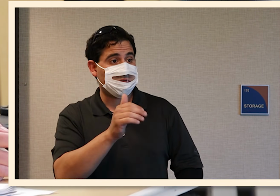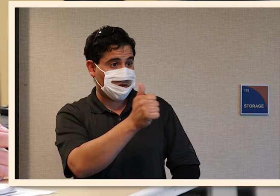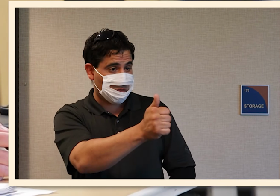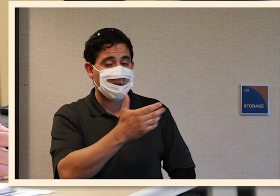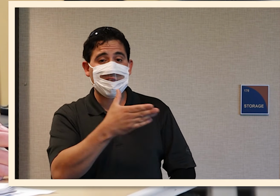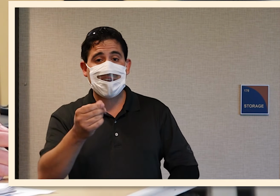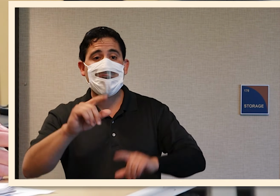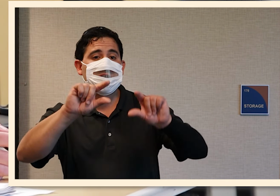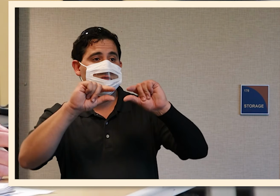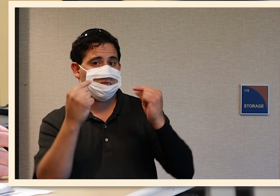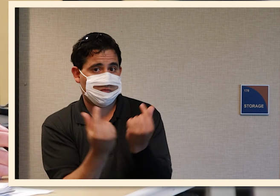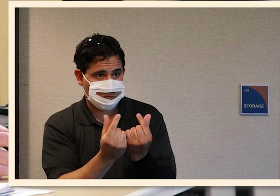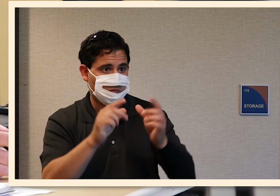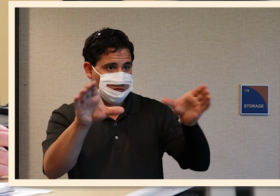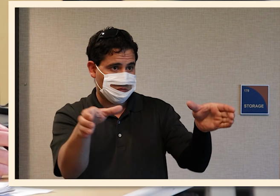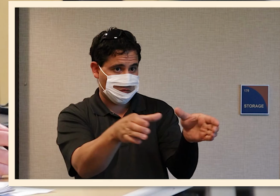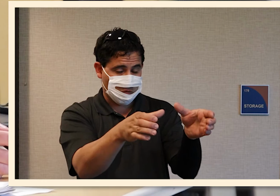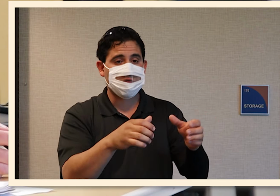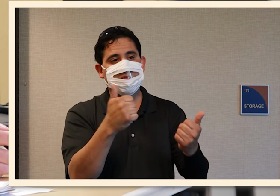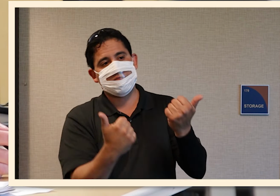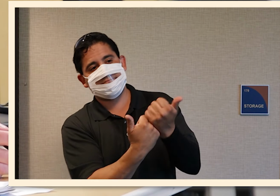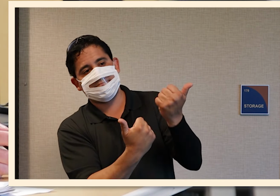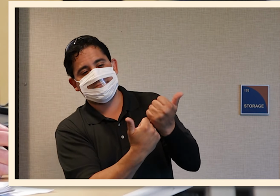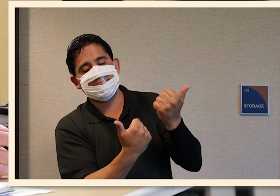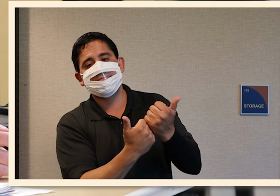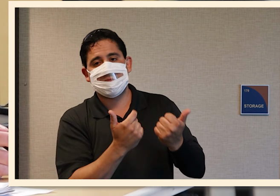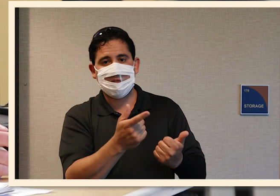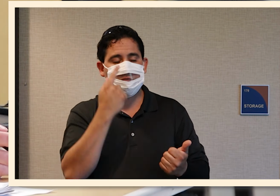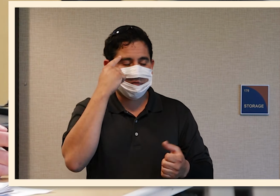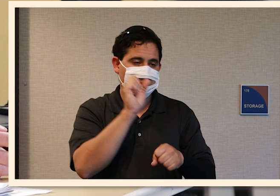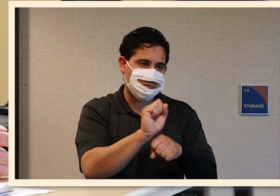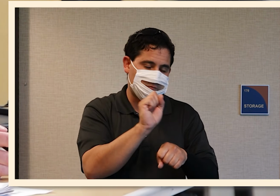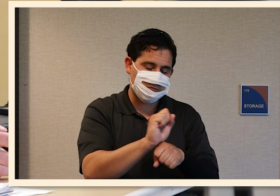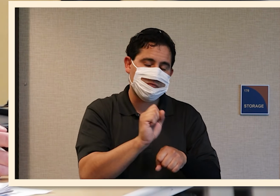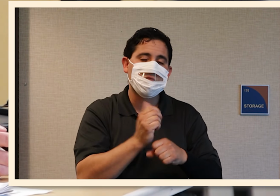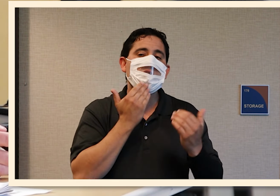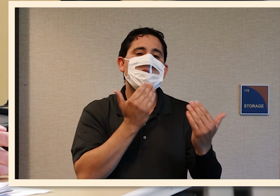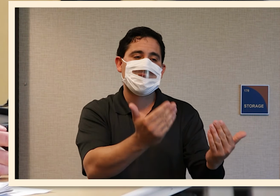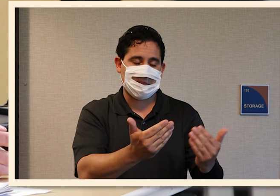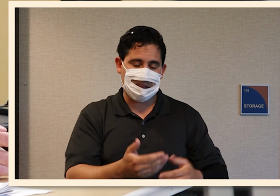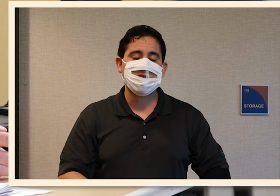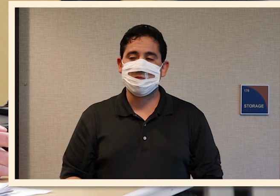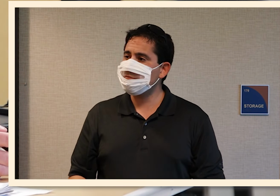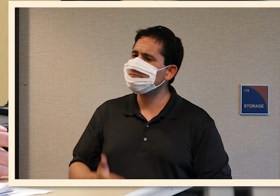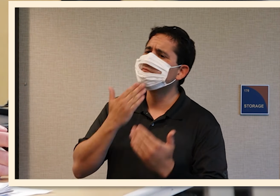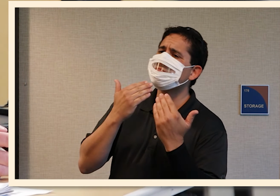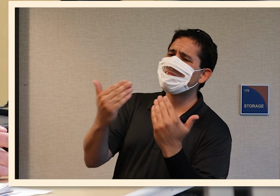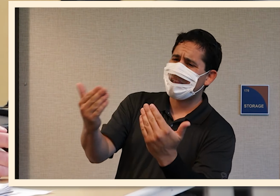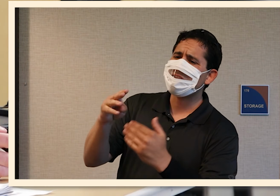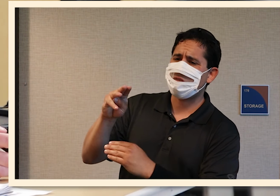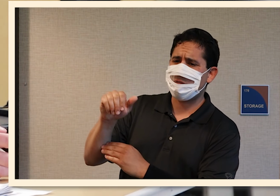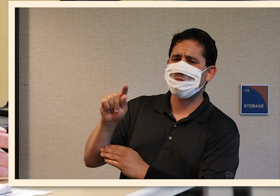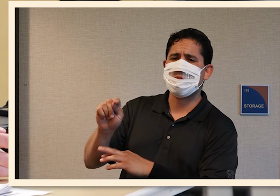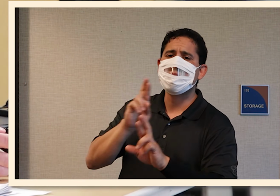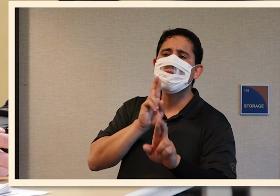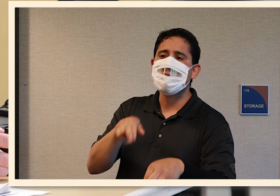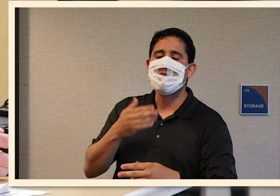done, and to the folks in the room that have all participated. I think it's been a good process. So thank you for that. Thank you.